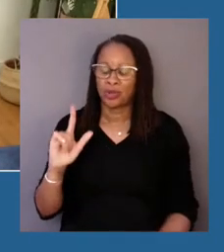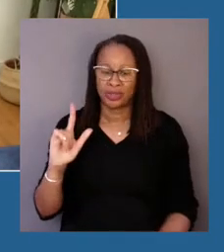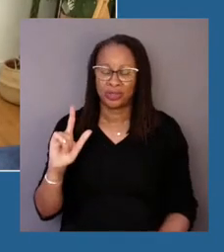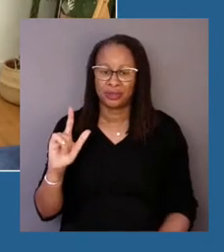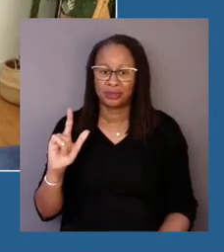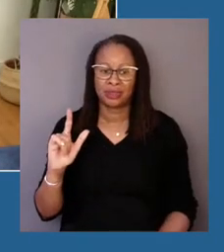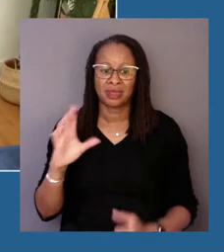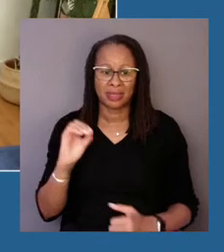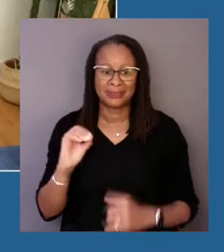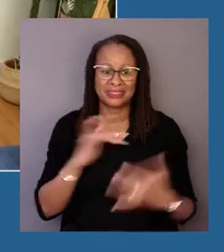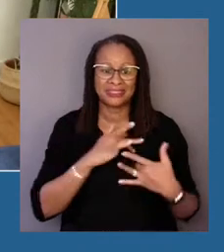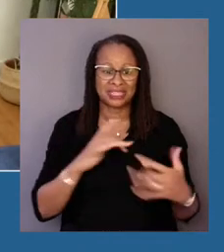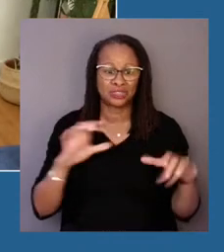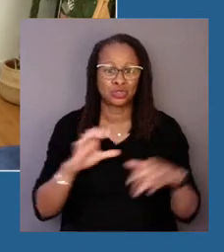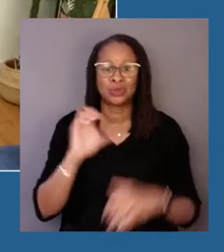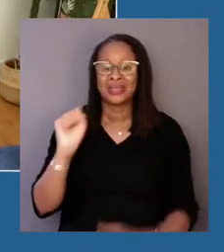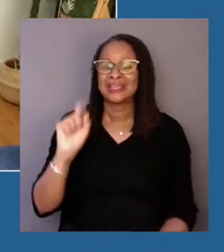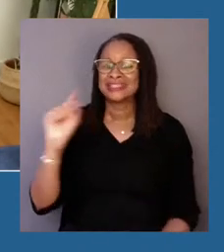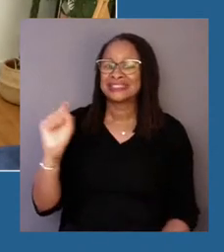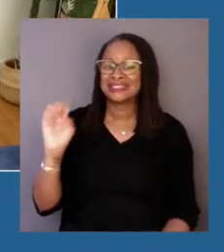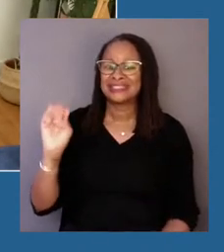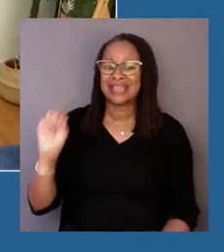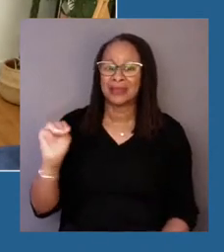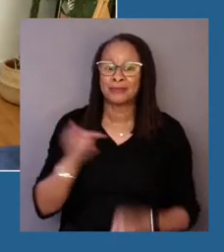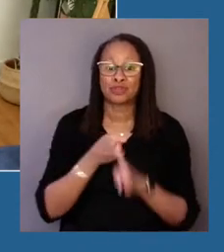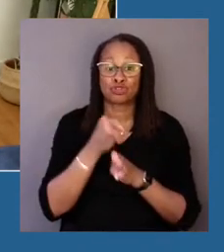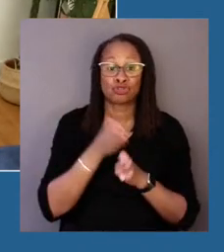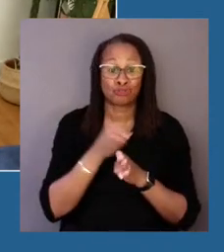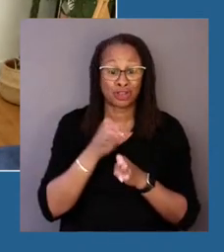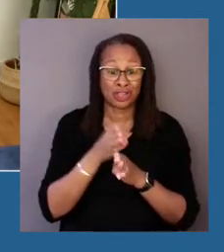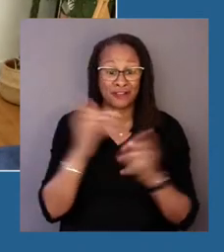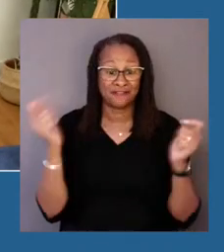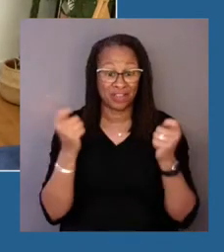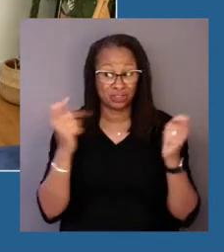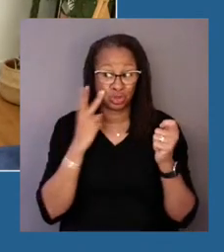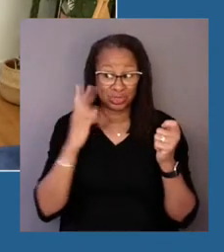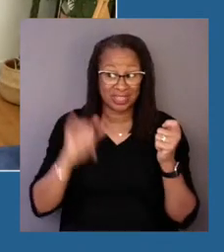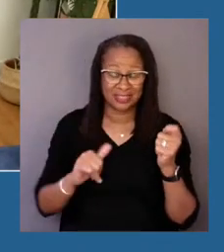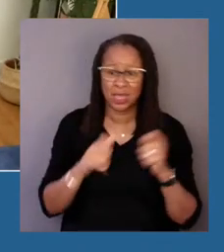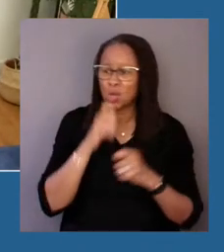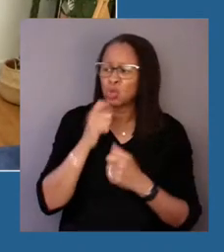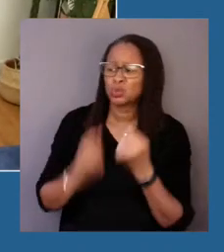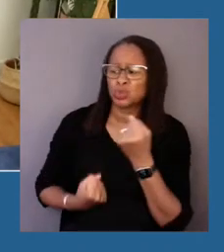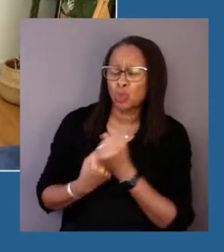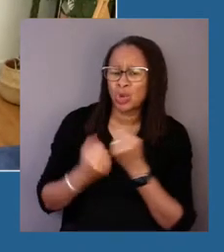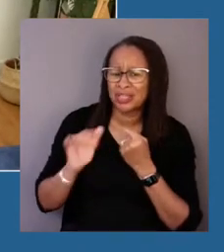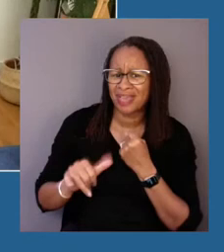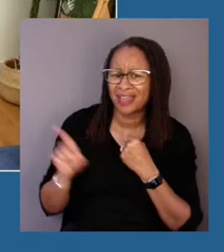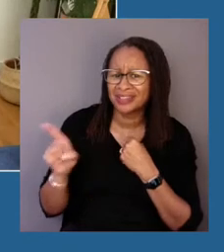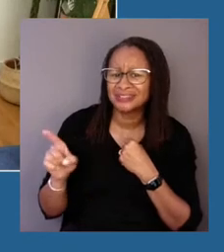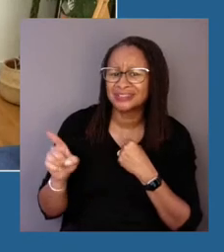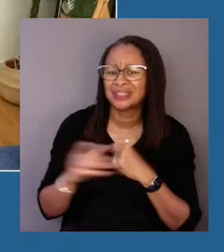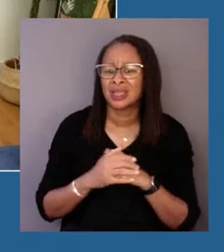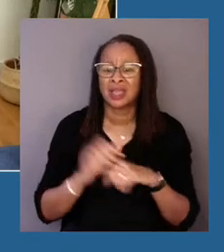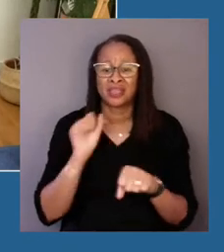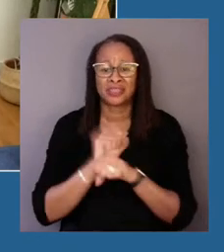at schools these days. So if they're seeing that, like who's behind that? They work with